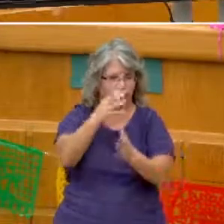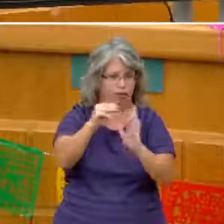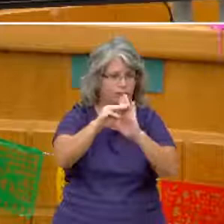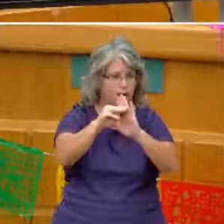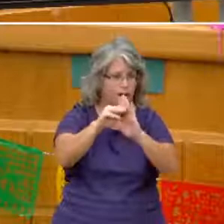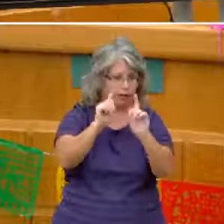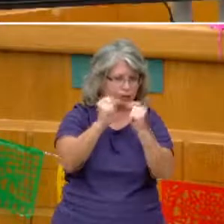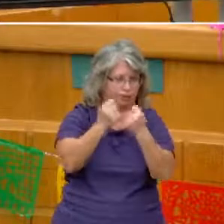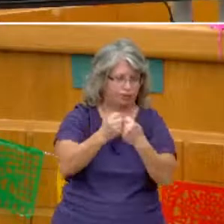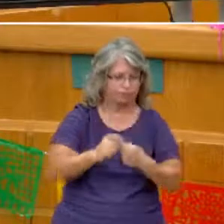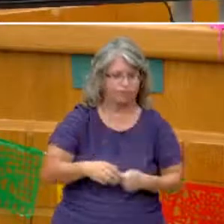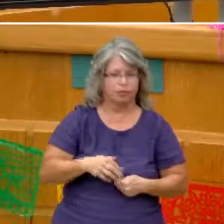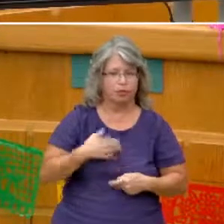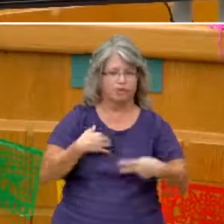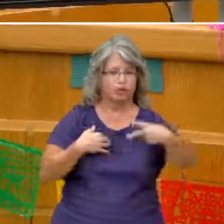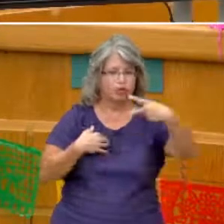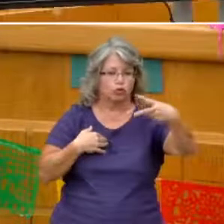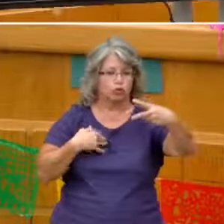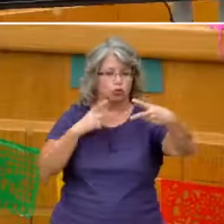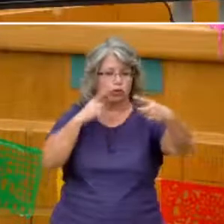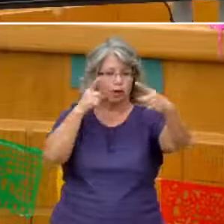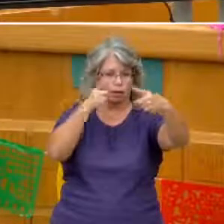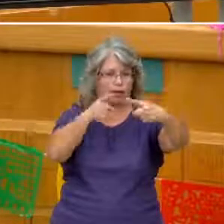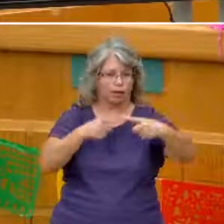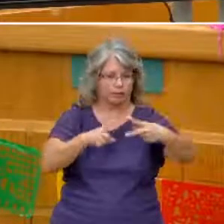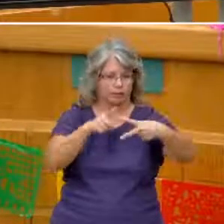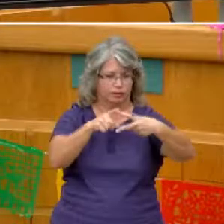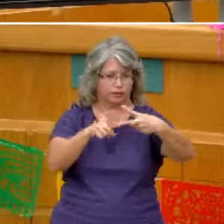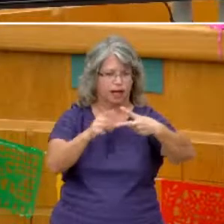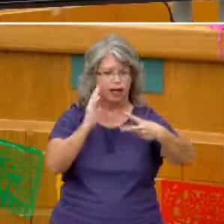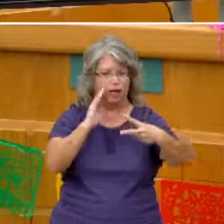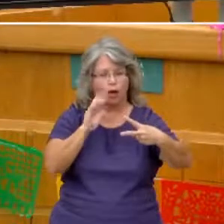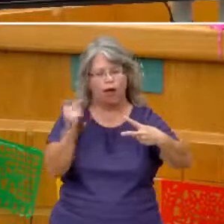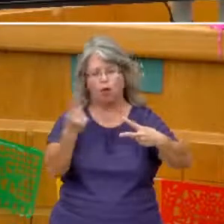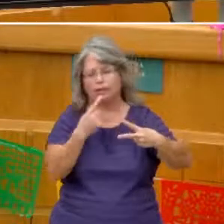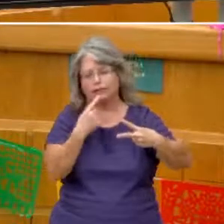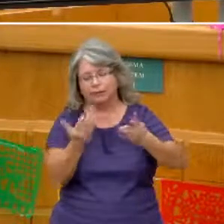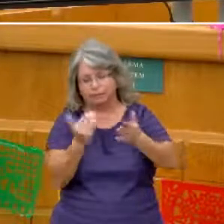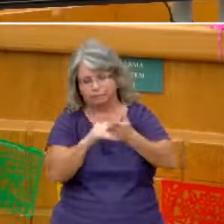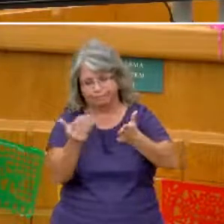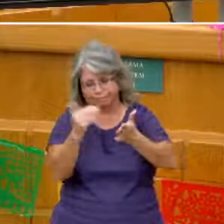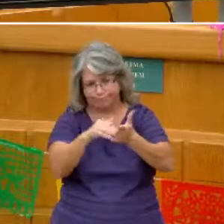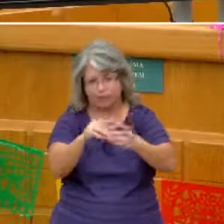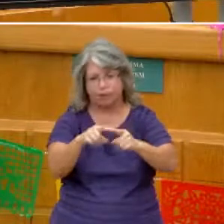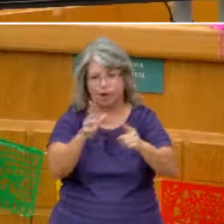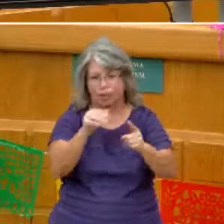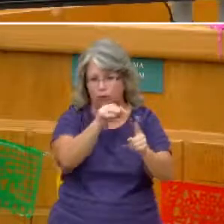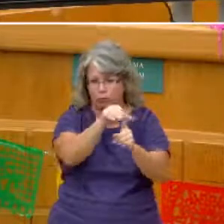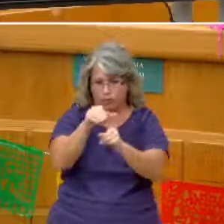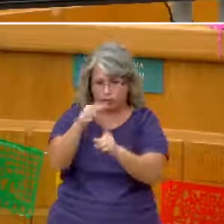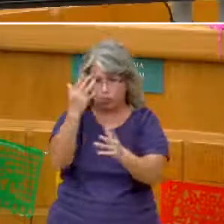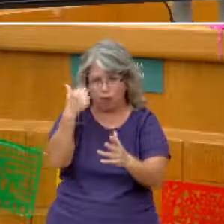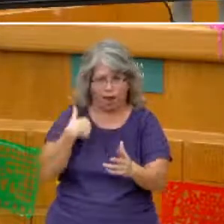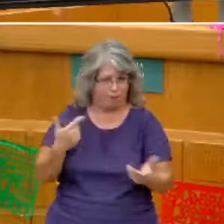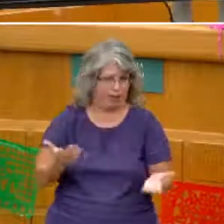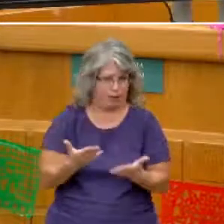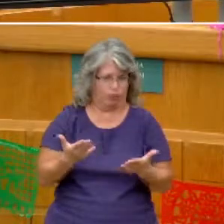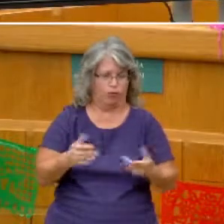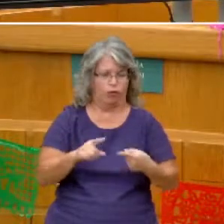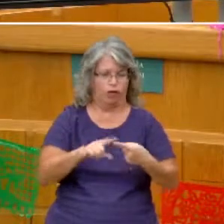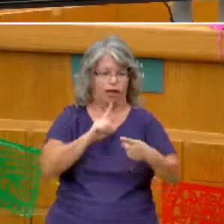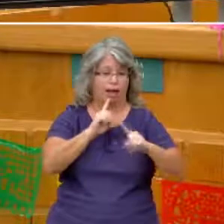We have 2 objectives on the task force. I know it's repetitive, but we want to remind you guys each week we're here to answer your questions about